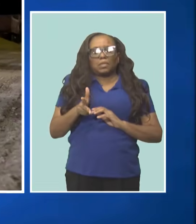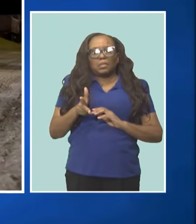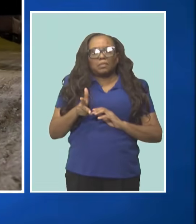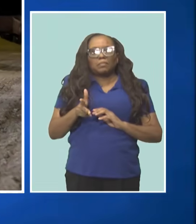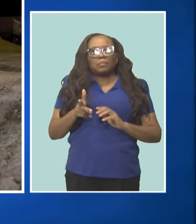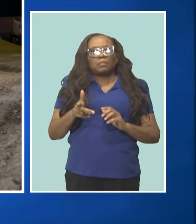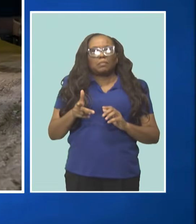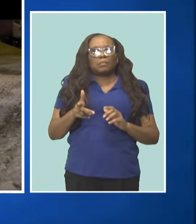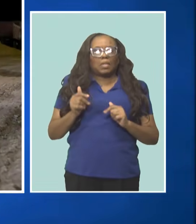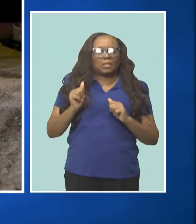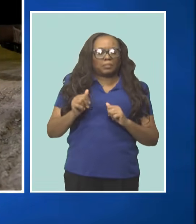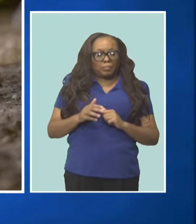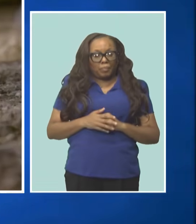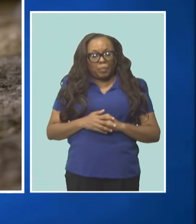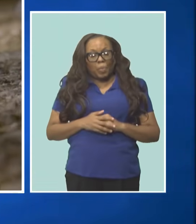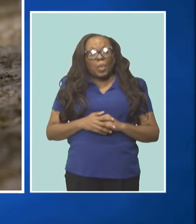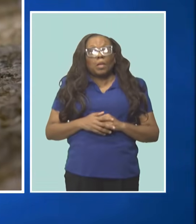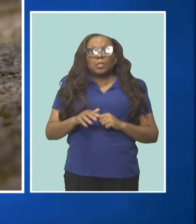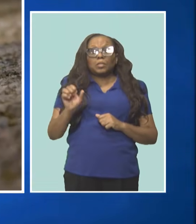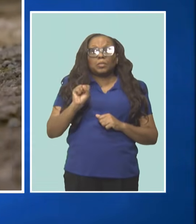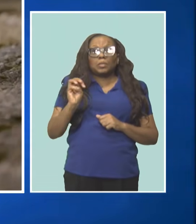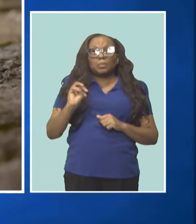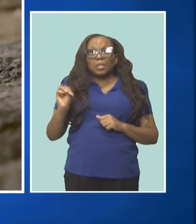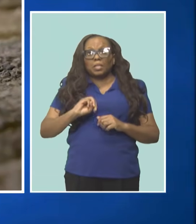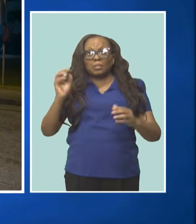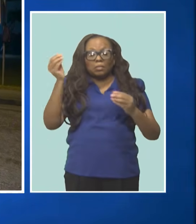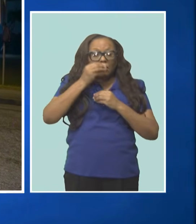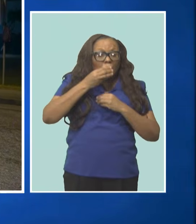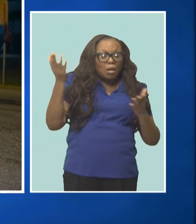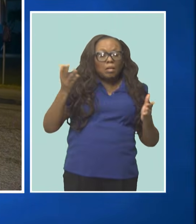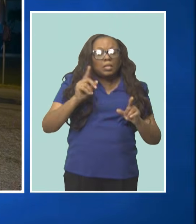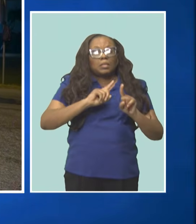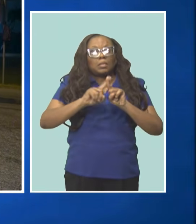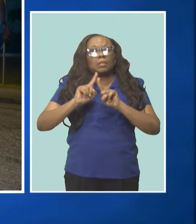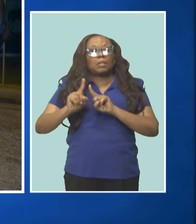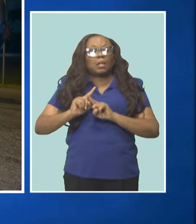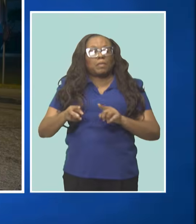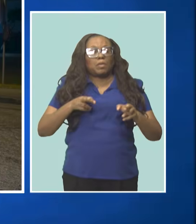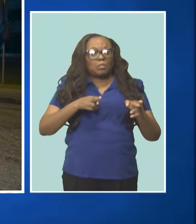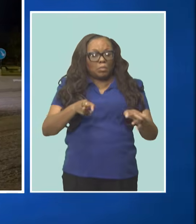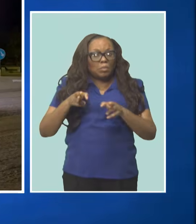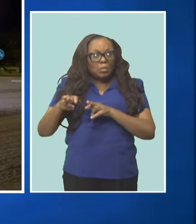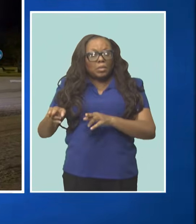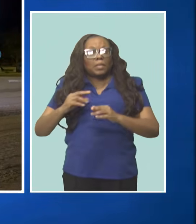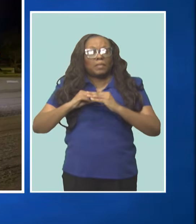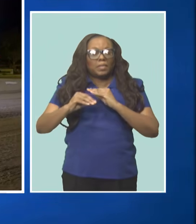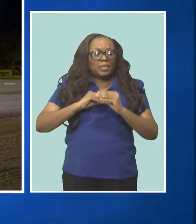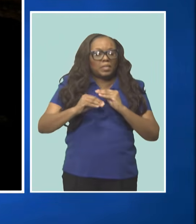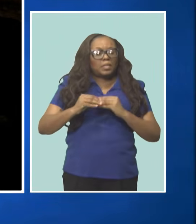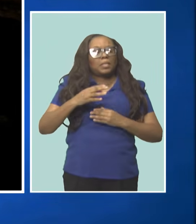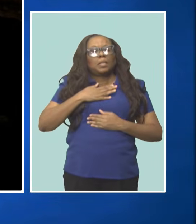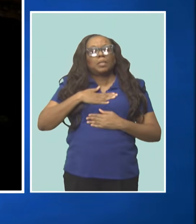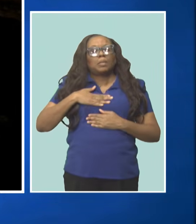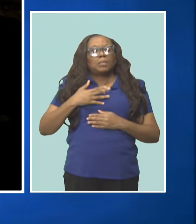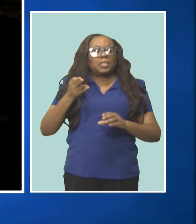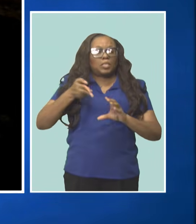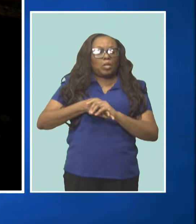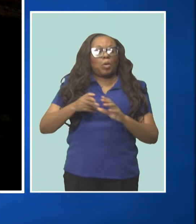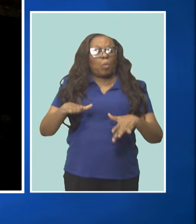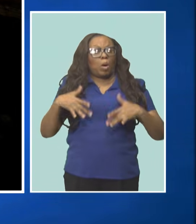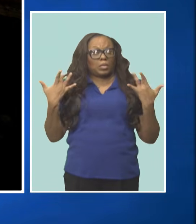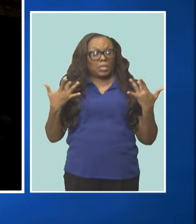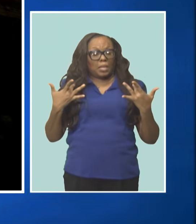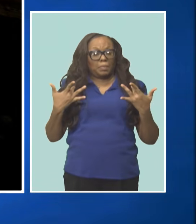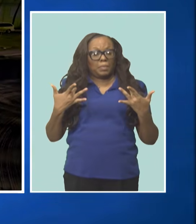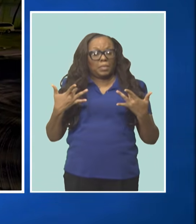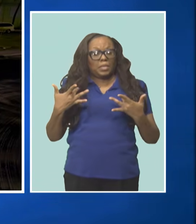roadworks through traditional and social media platforms. The MTW has also asked people to join their WhatsApp channel to stay